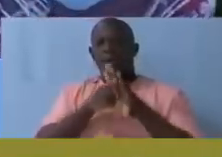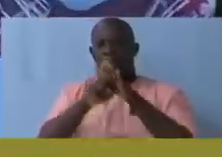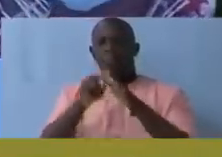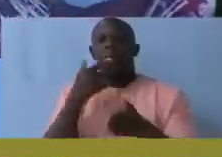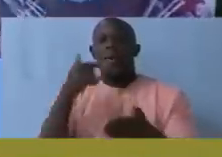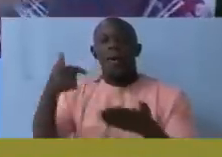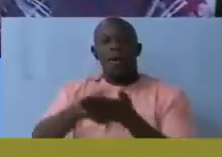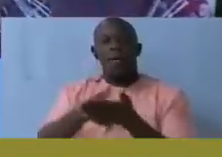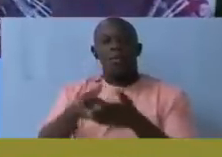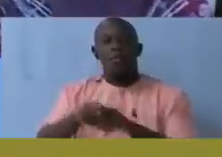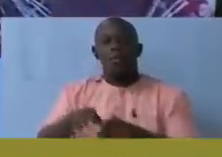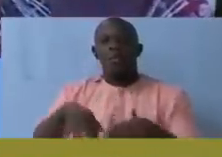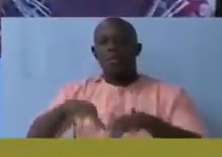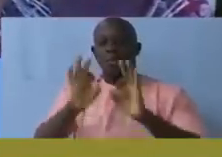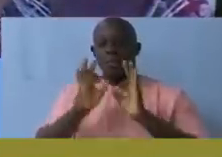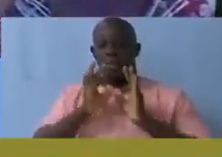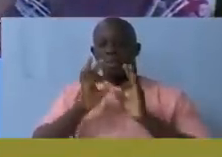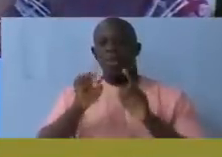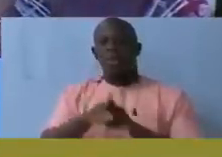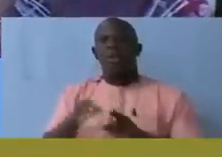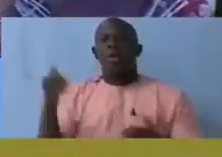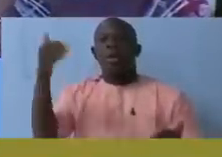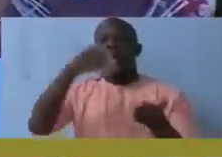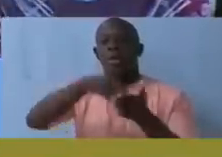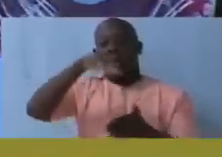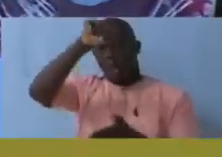positive, and they never come out negative.